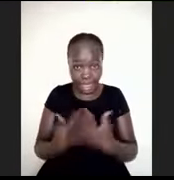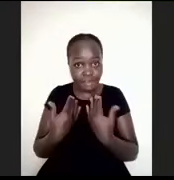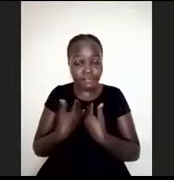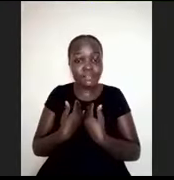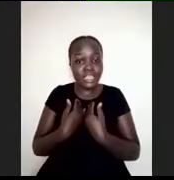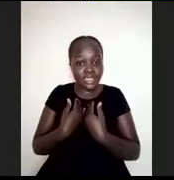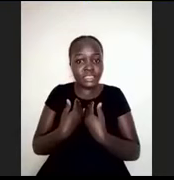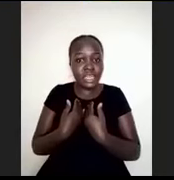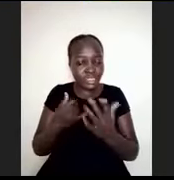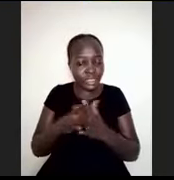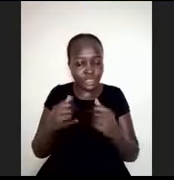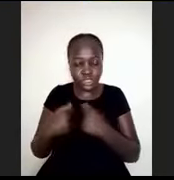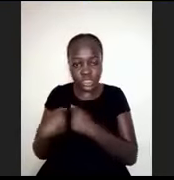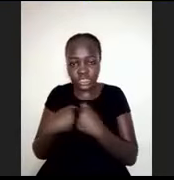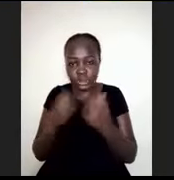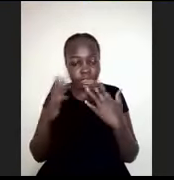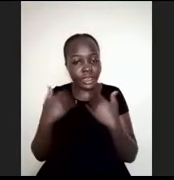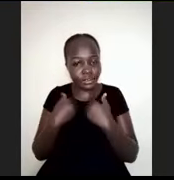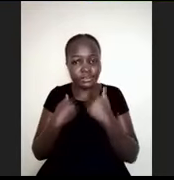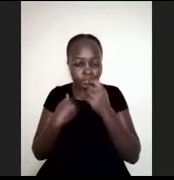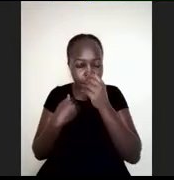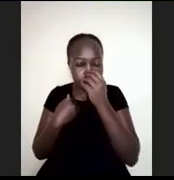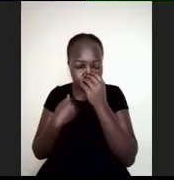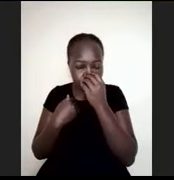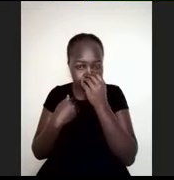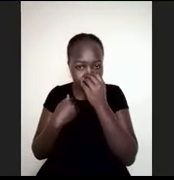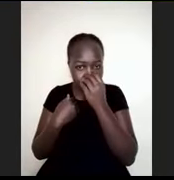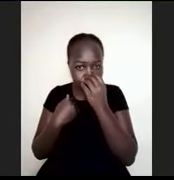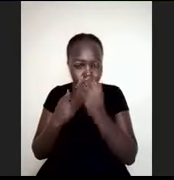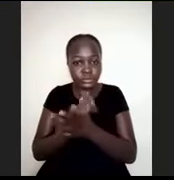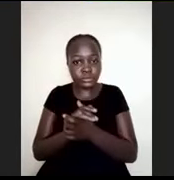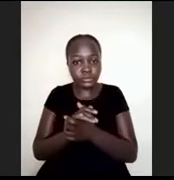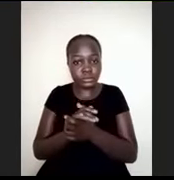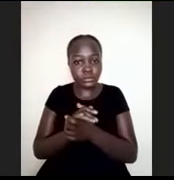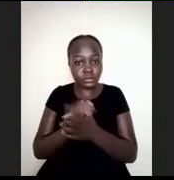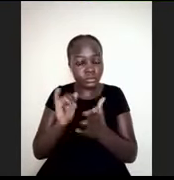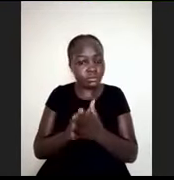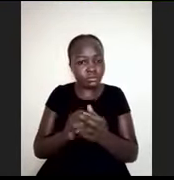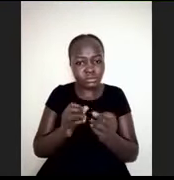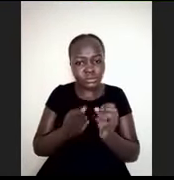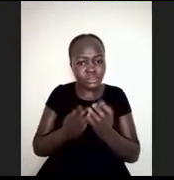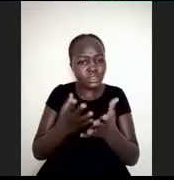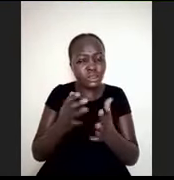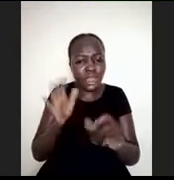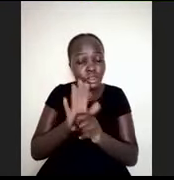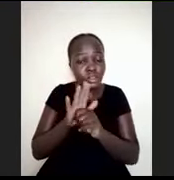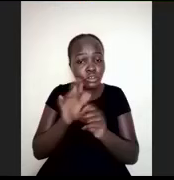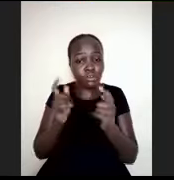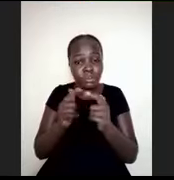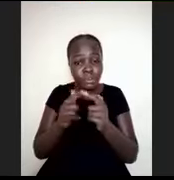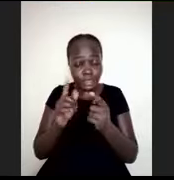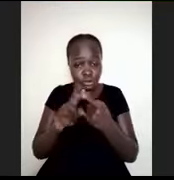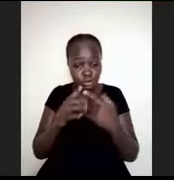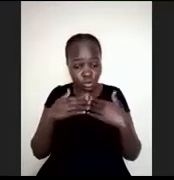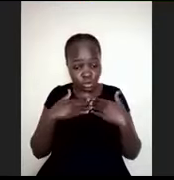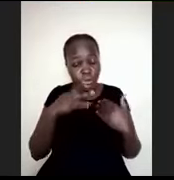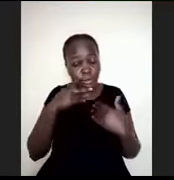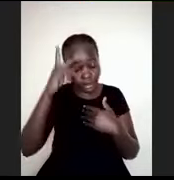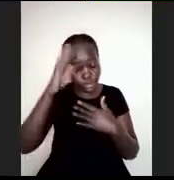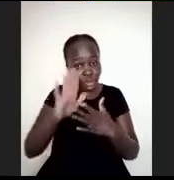It's a really unfortunate situation. Yeah, it brings a lot of pain to your parents, you know, or your